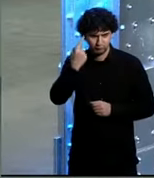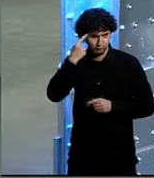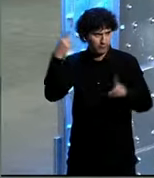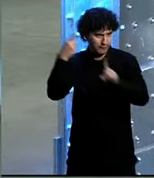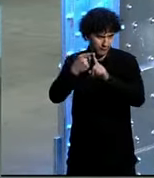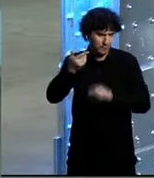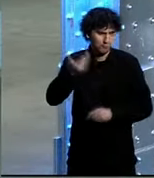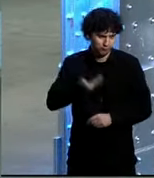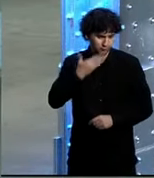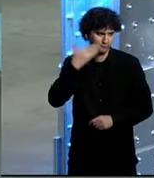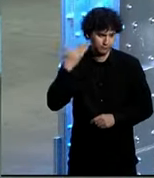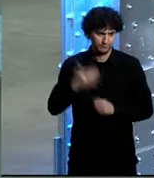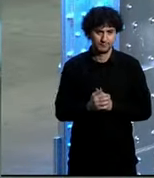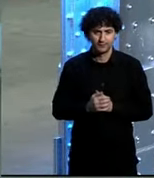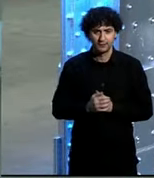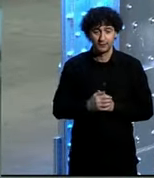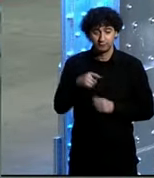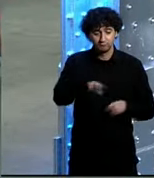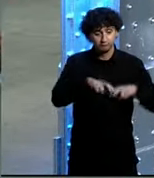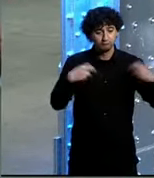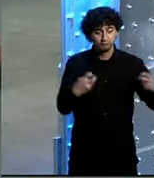Probably you can read your own name on the slide.